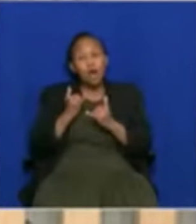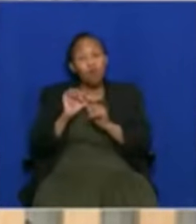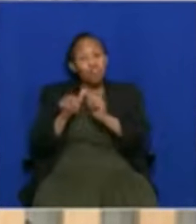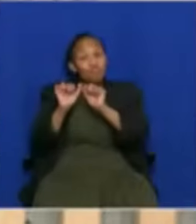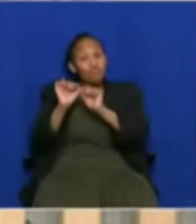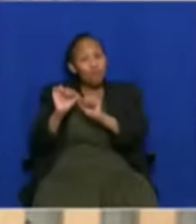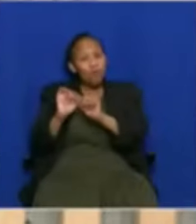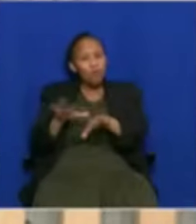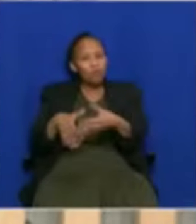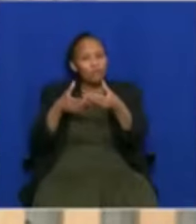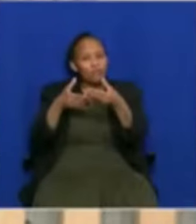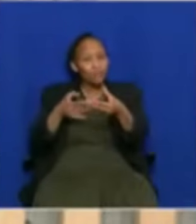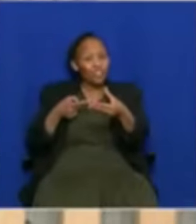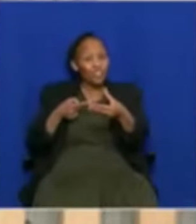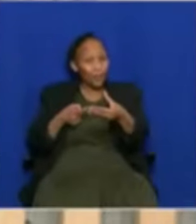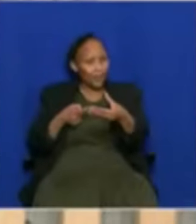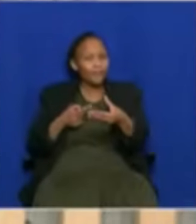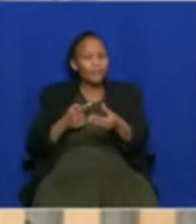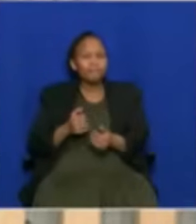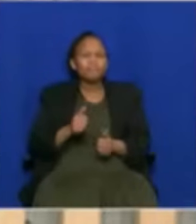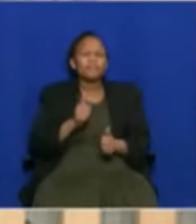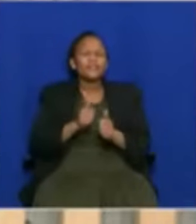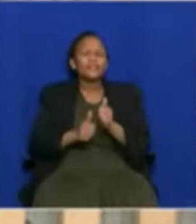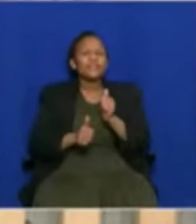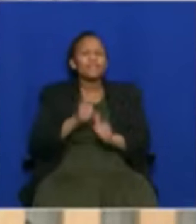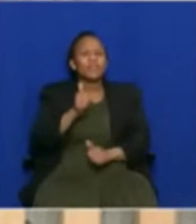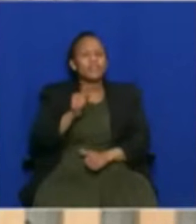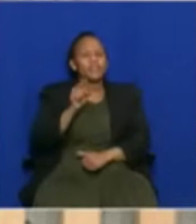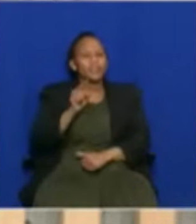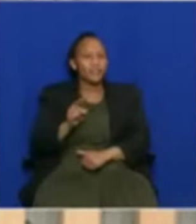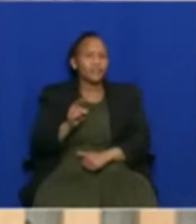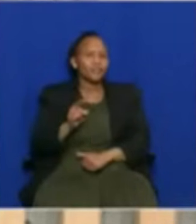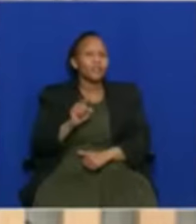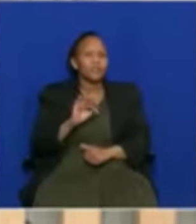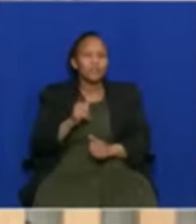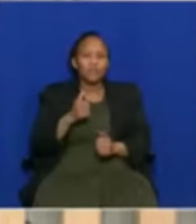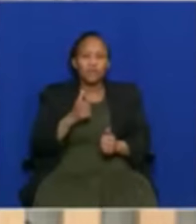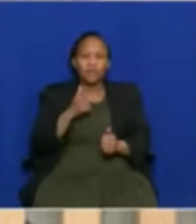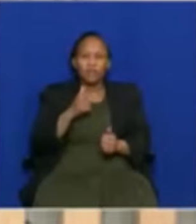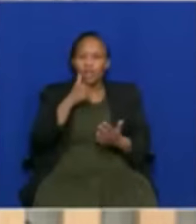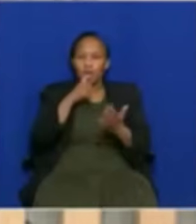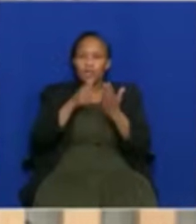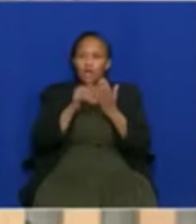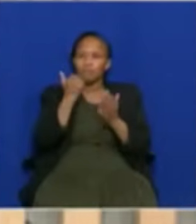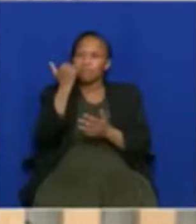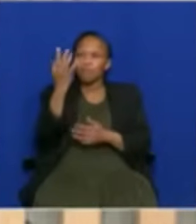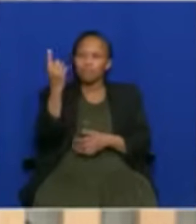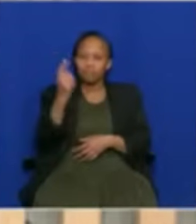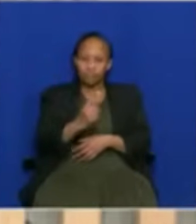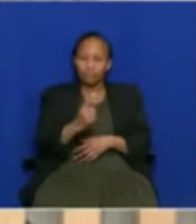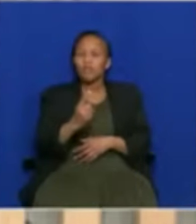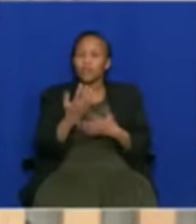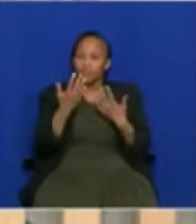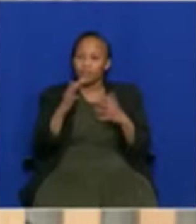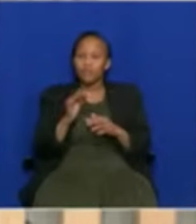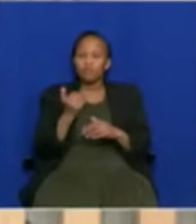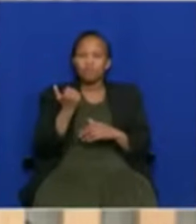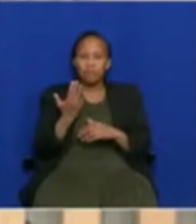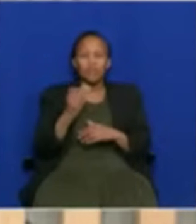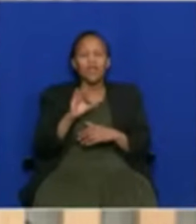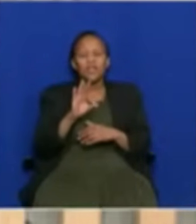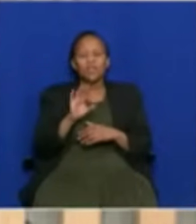first summons, Section 28 summons you issued on the 31st of January 2025 is to